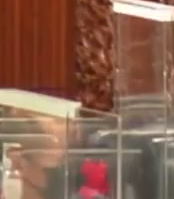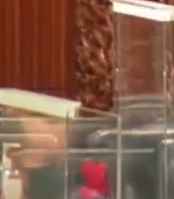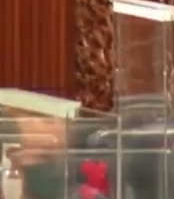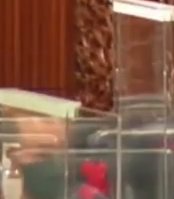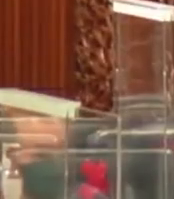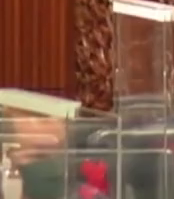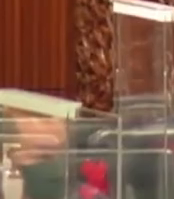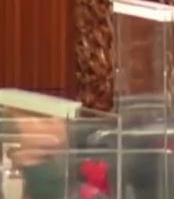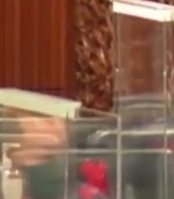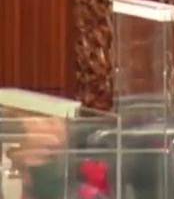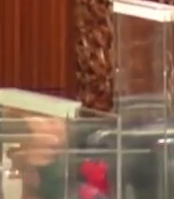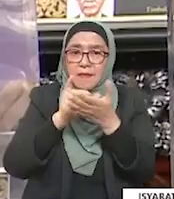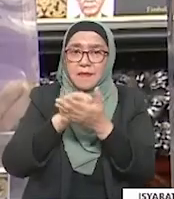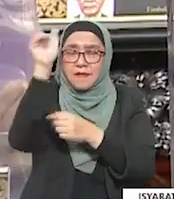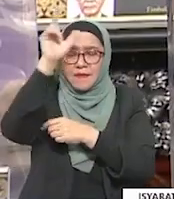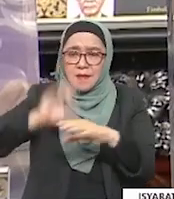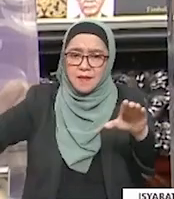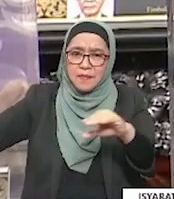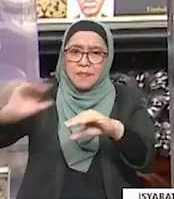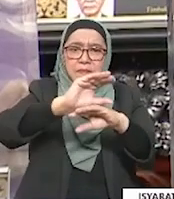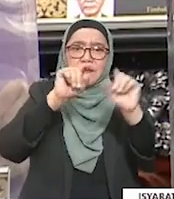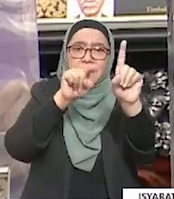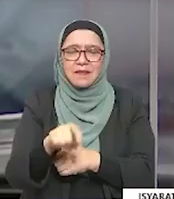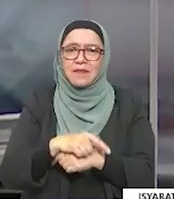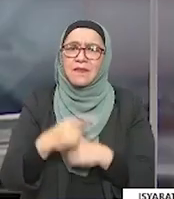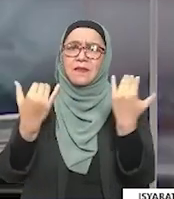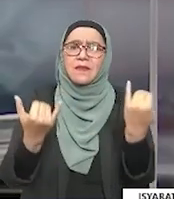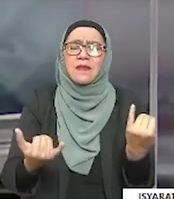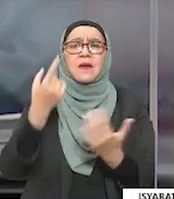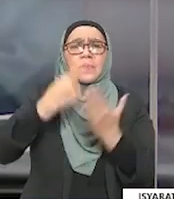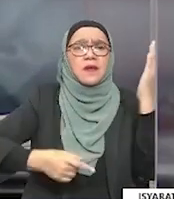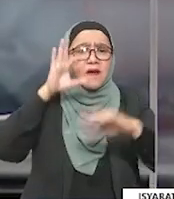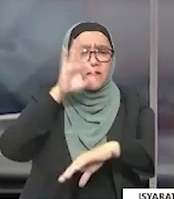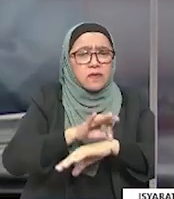to reply a question on 1MDB's debt repayment on behalf of the finance